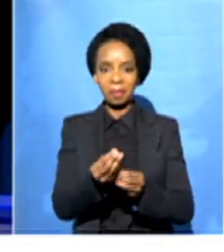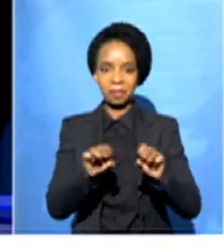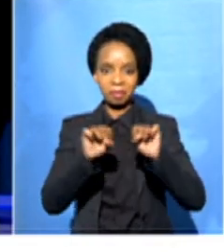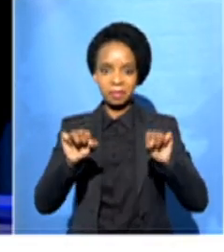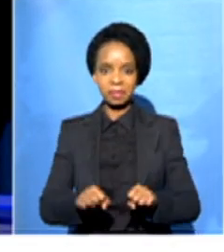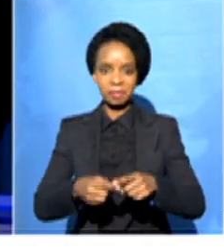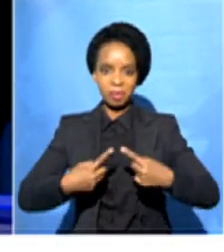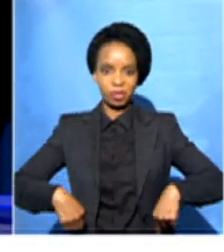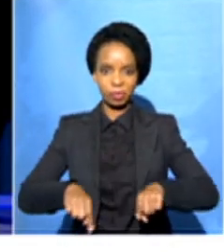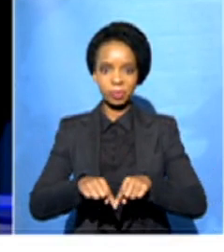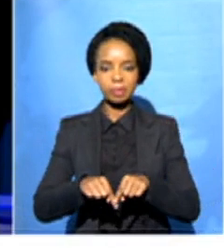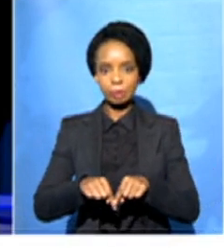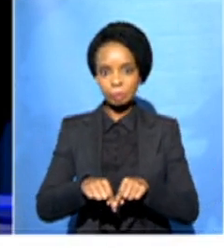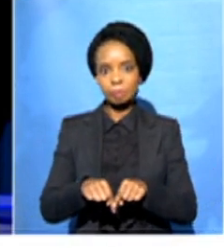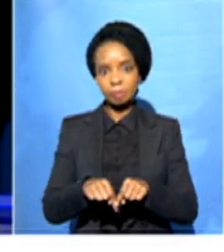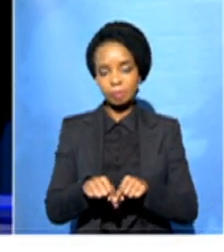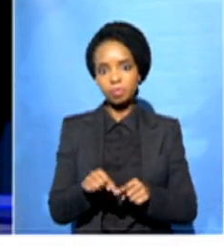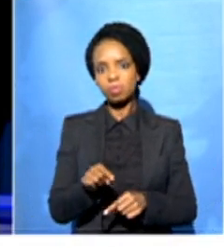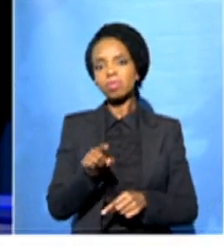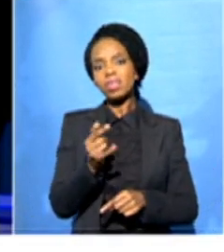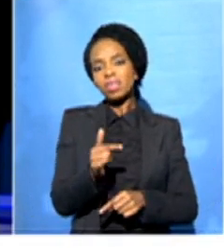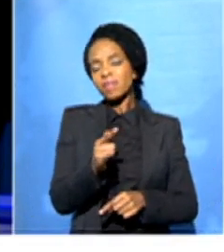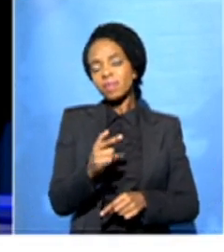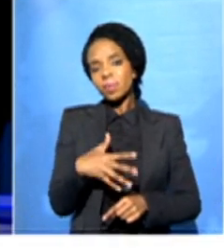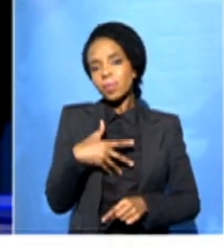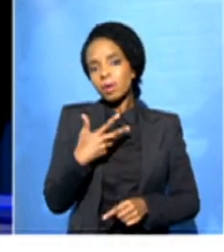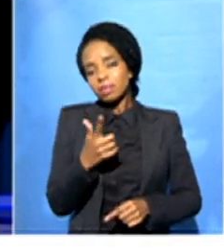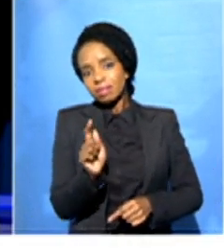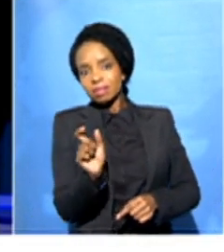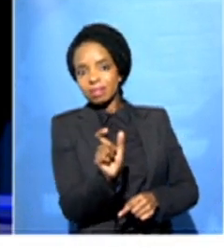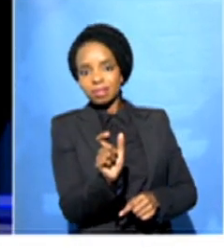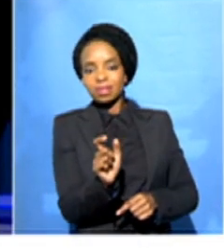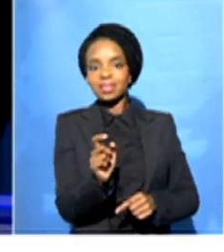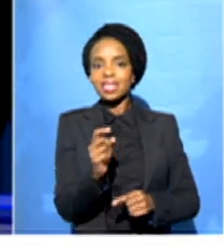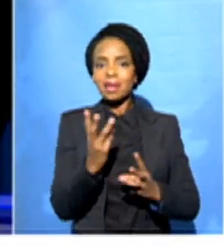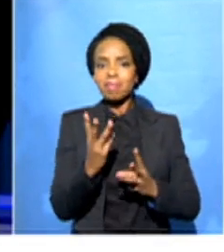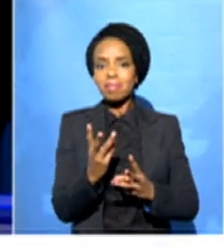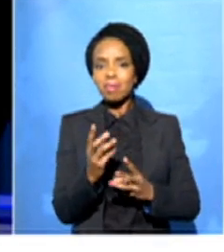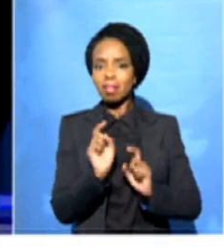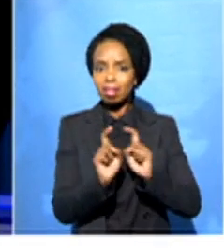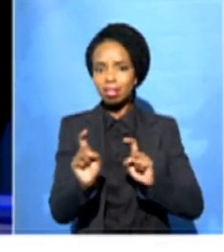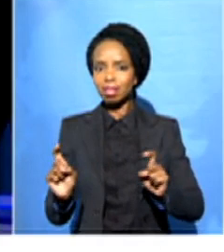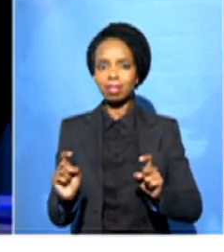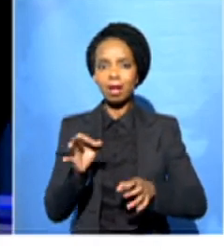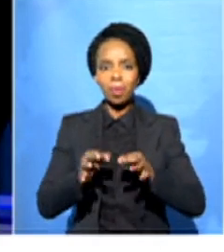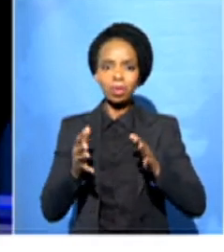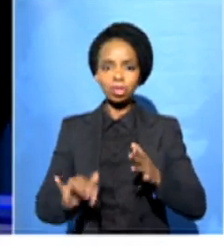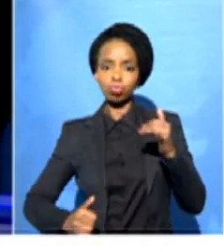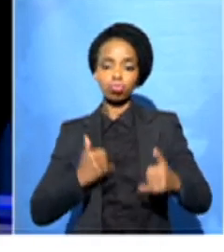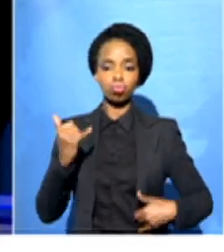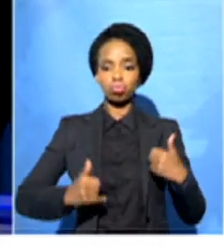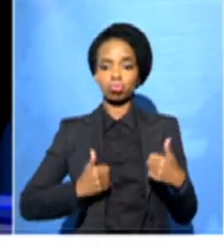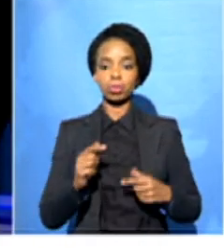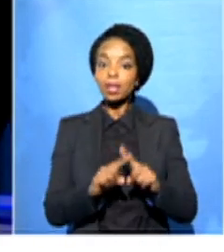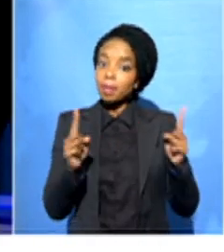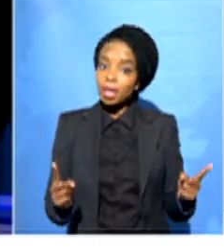a kind of impunity, if you like, that they have enjoyed until now. But who knows? Maybe the Zondo